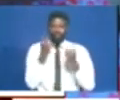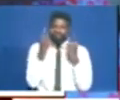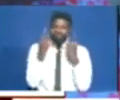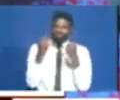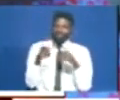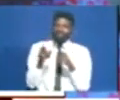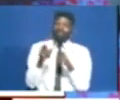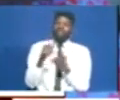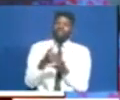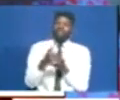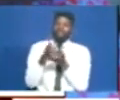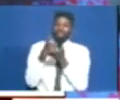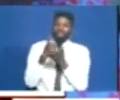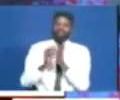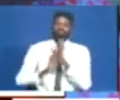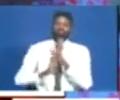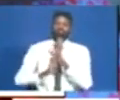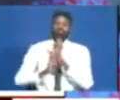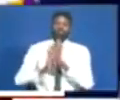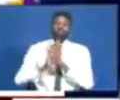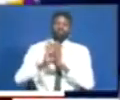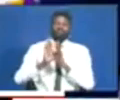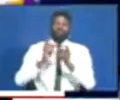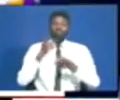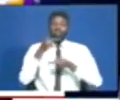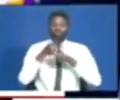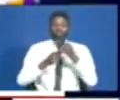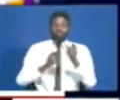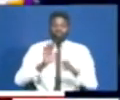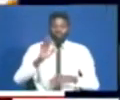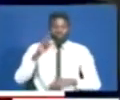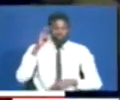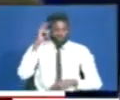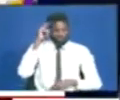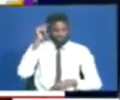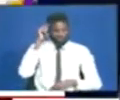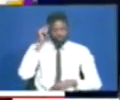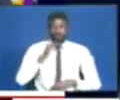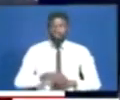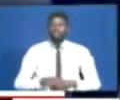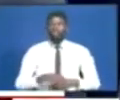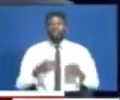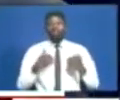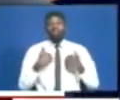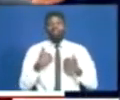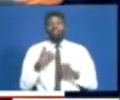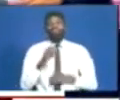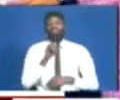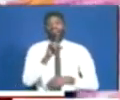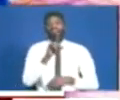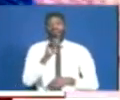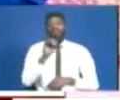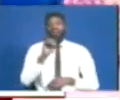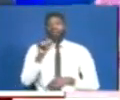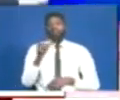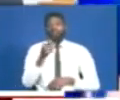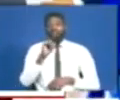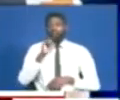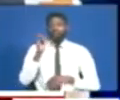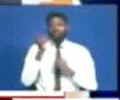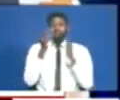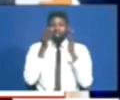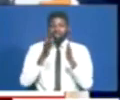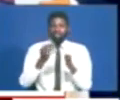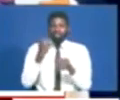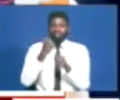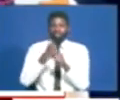to the development process of Saudi Arabia. There are more than 100,000 Kenyans working in Saudi Arabia, in various sectors of